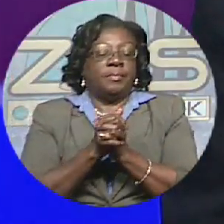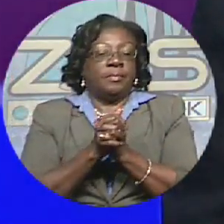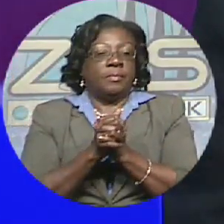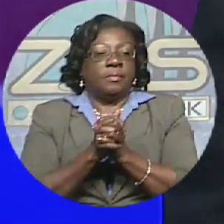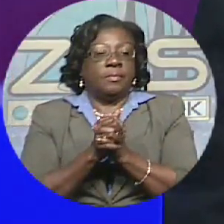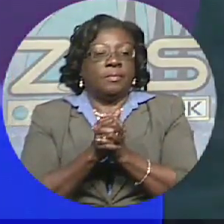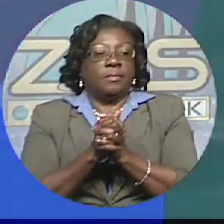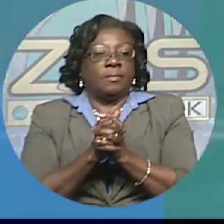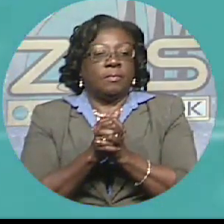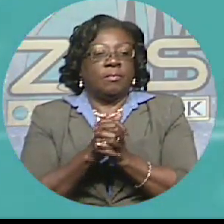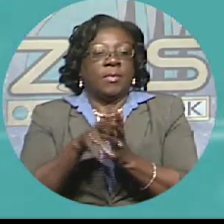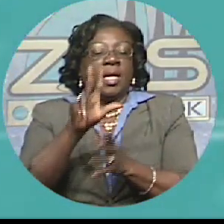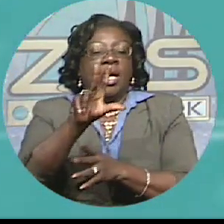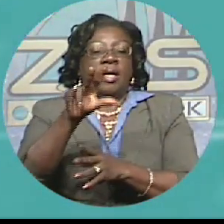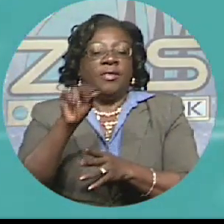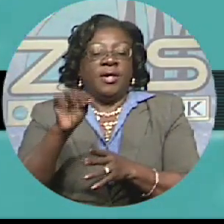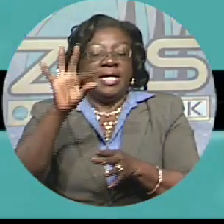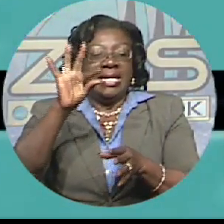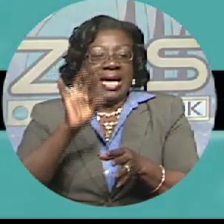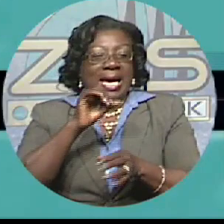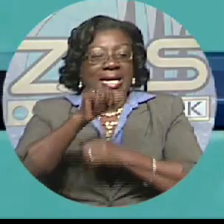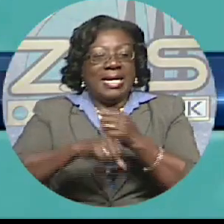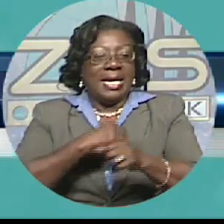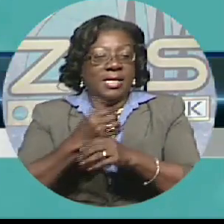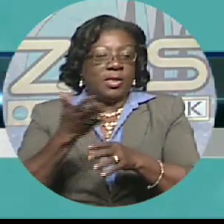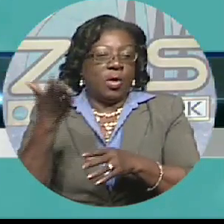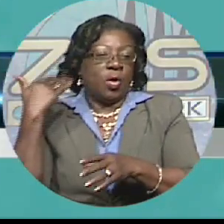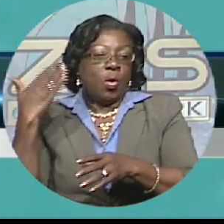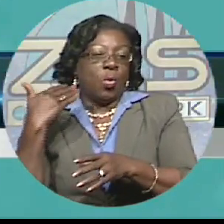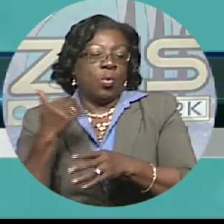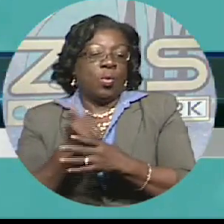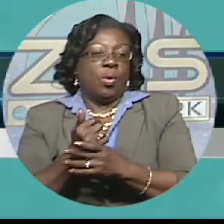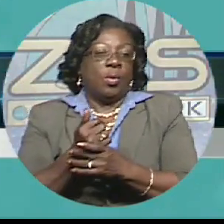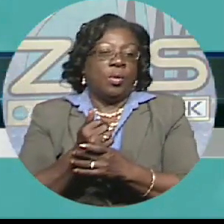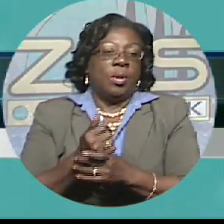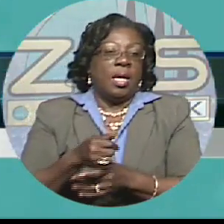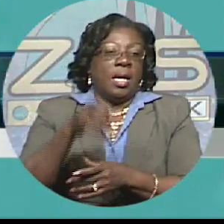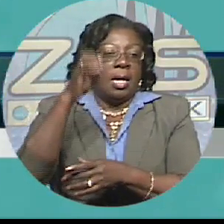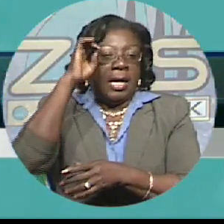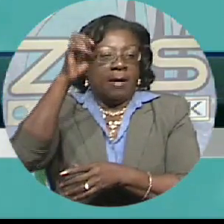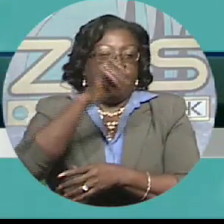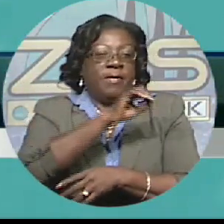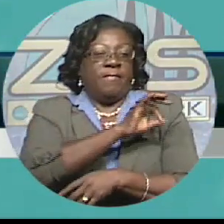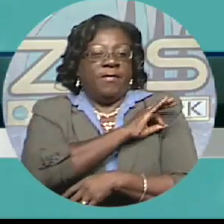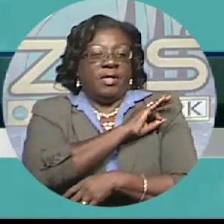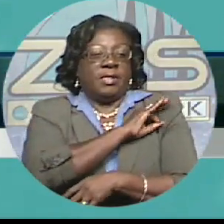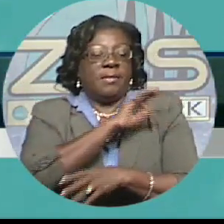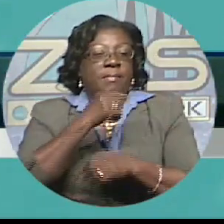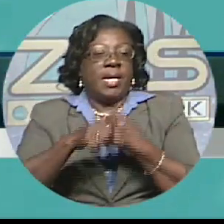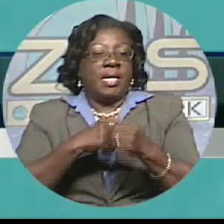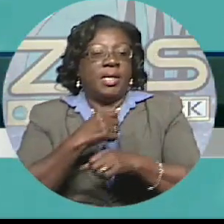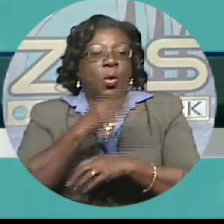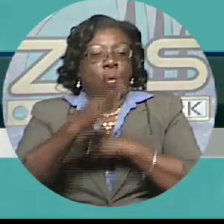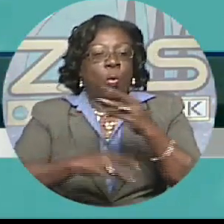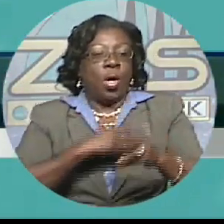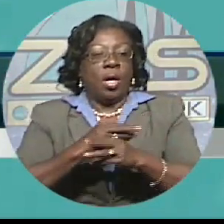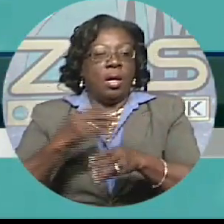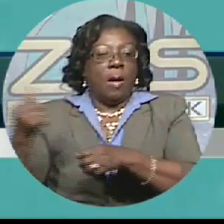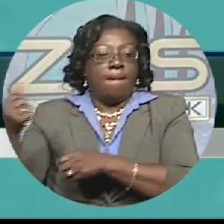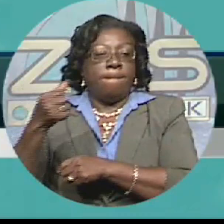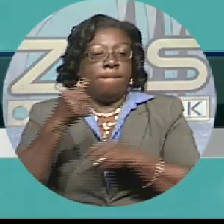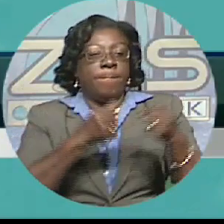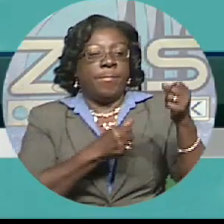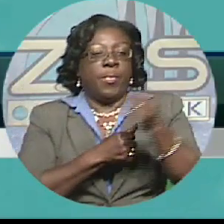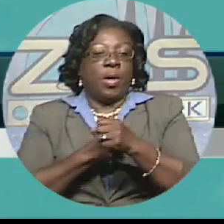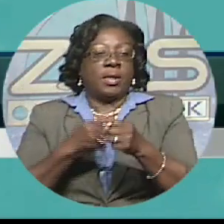story. 39 years ago to today, history was made in France when Everett Ferguson won the WBC World Light Middleweight title over